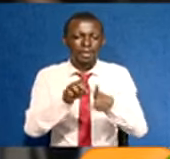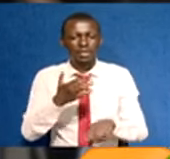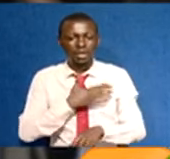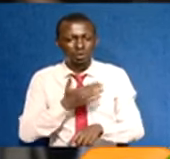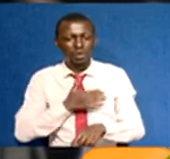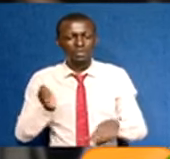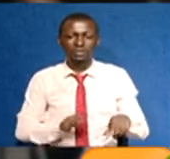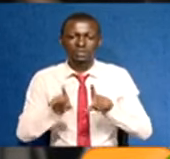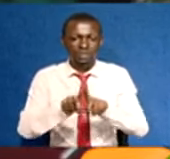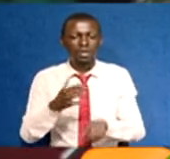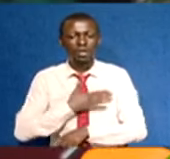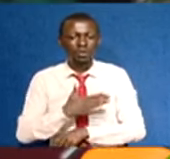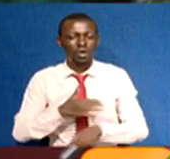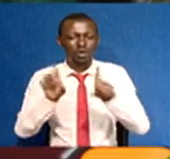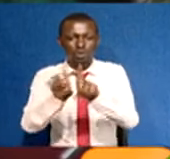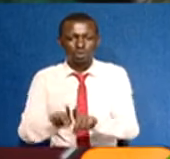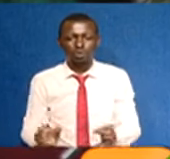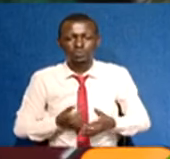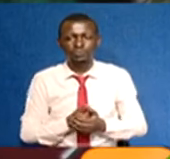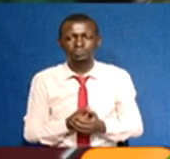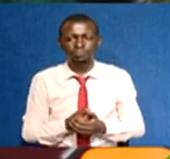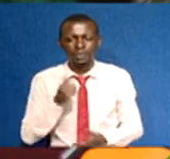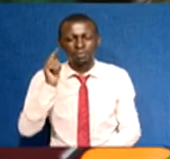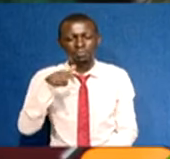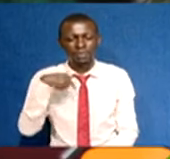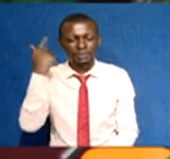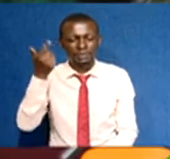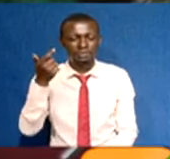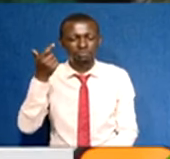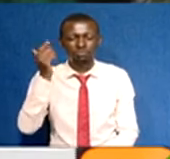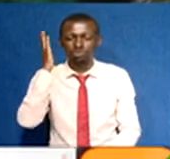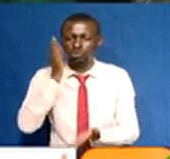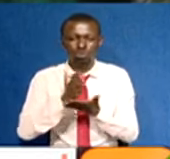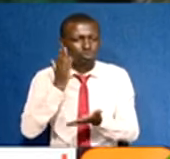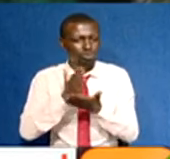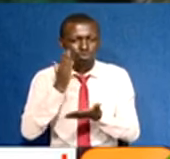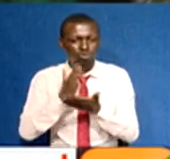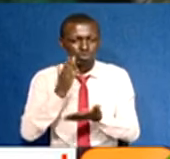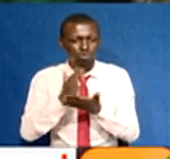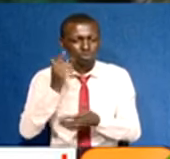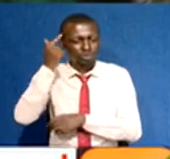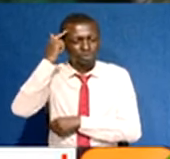and they are our sisters. Indeed, in my mind, I even thought,